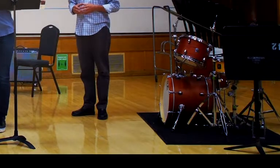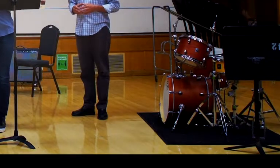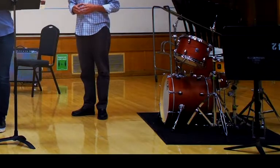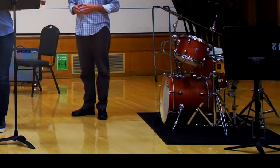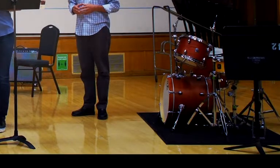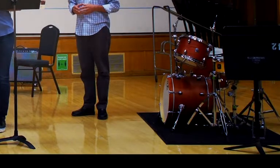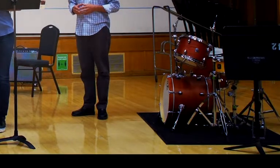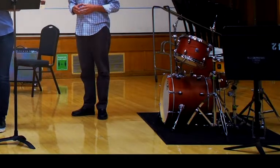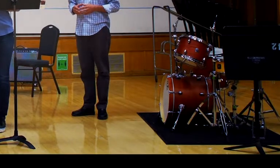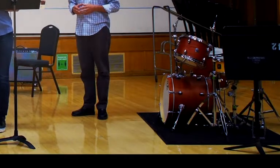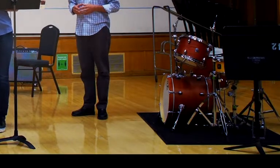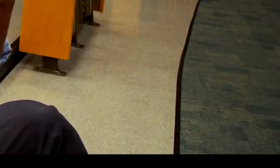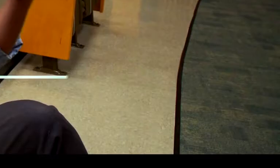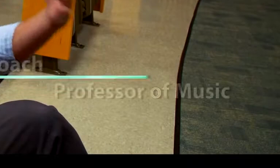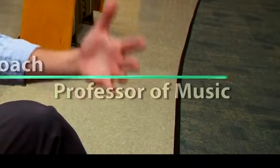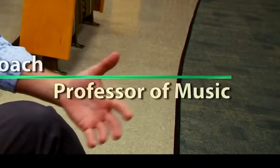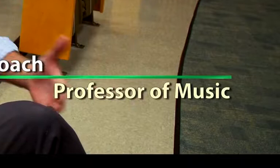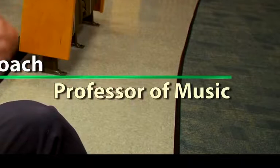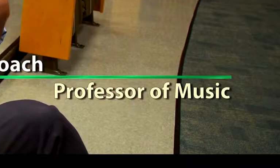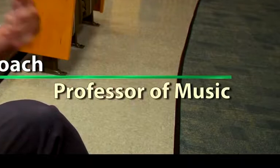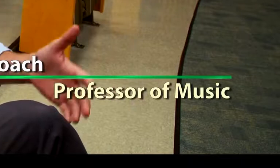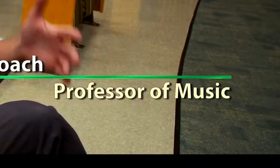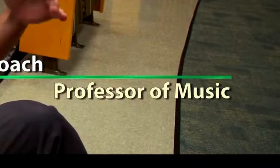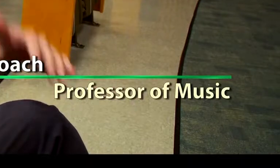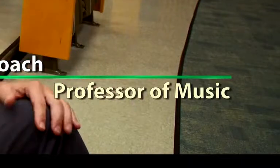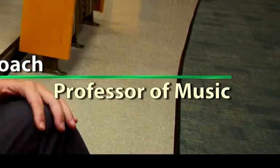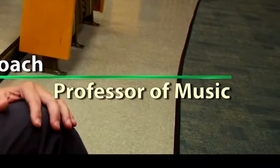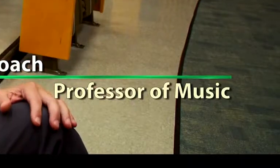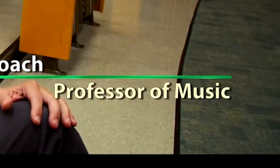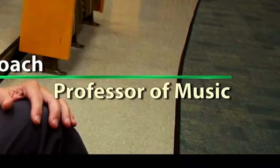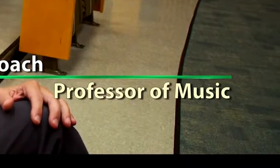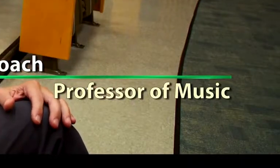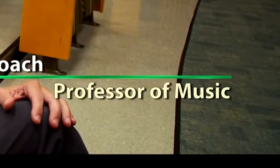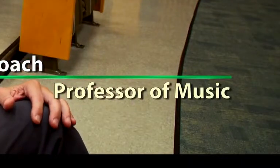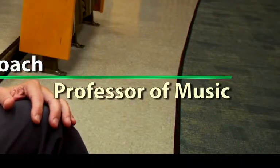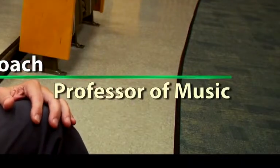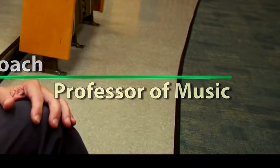Today is our first day of auditions, and I think through the music making process, I think we'll